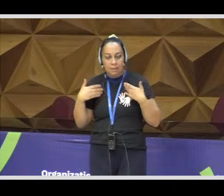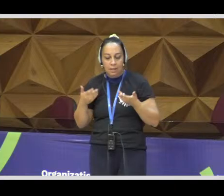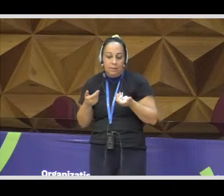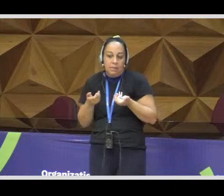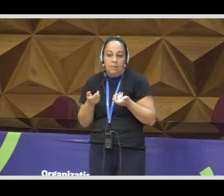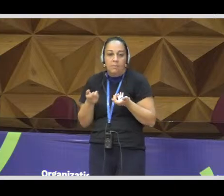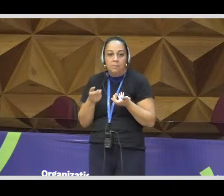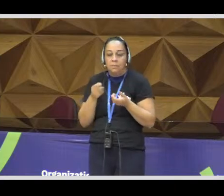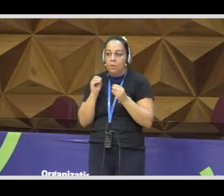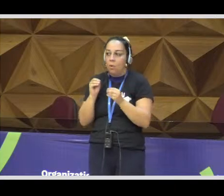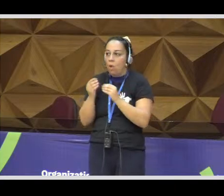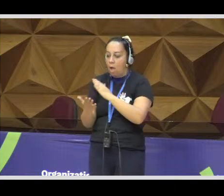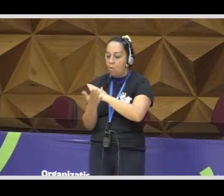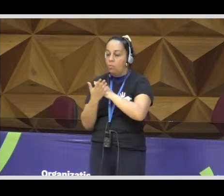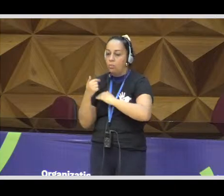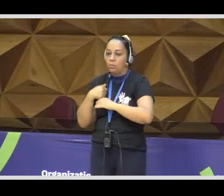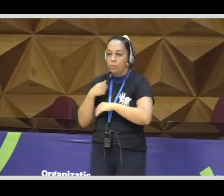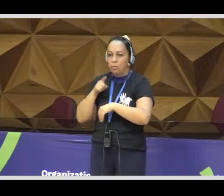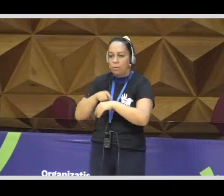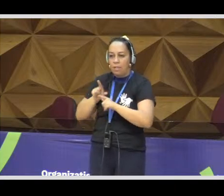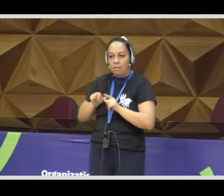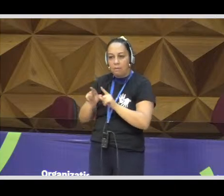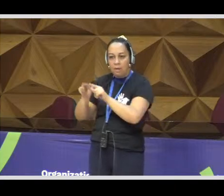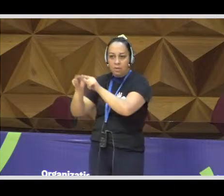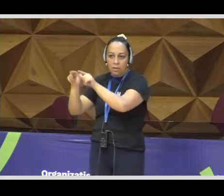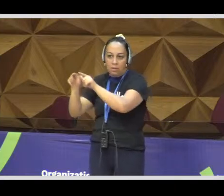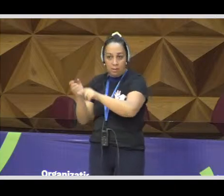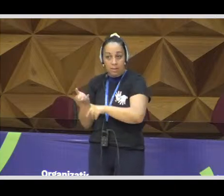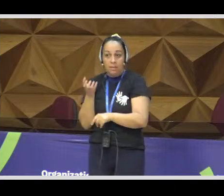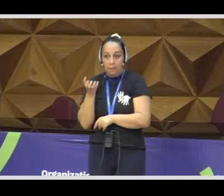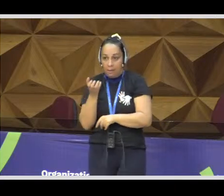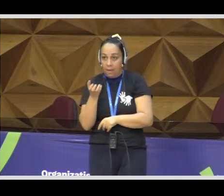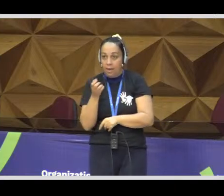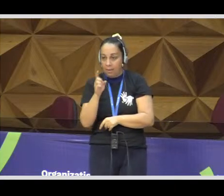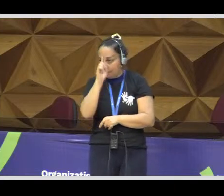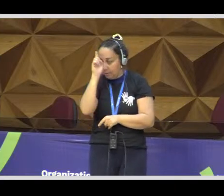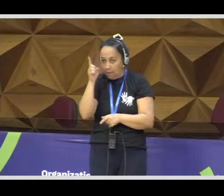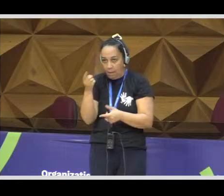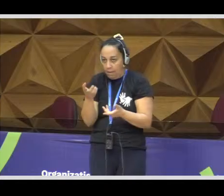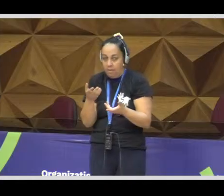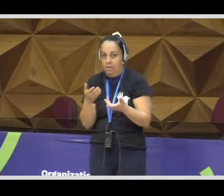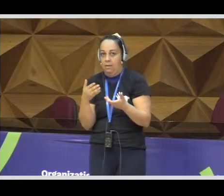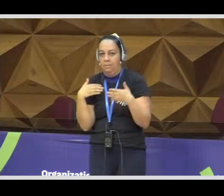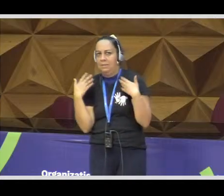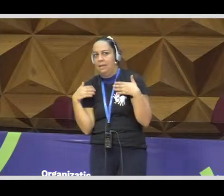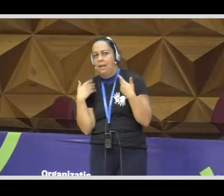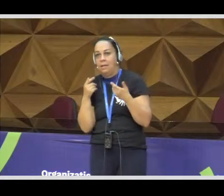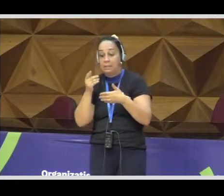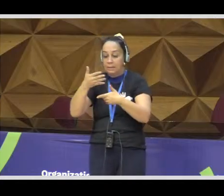to be entertained. You want to watch movies or do different kinds of things like that. Sometimes you